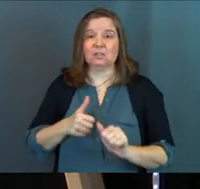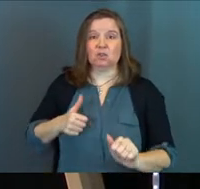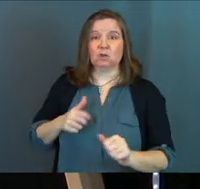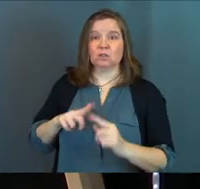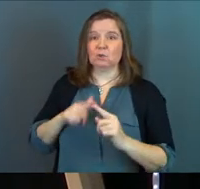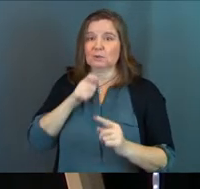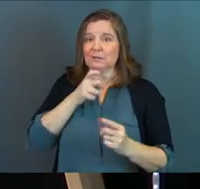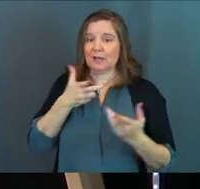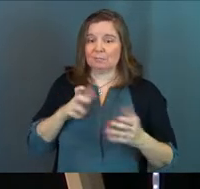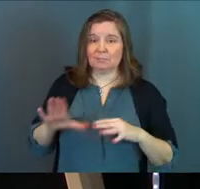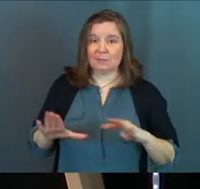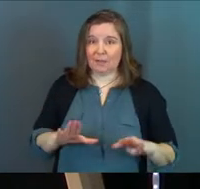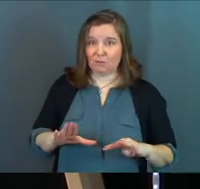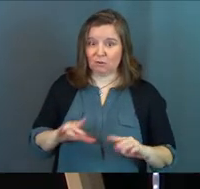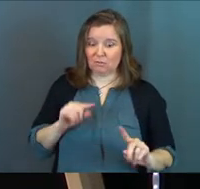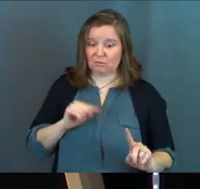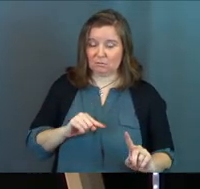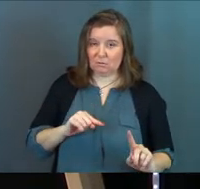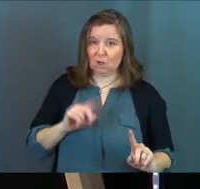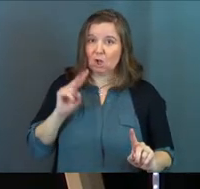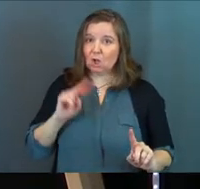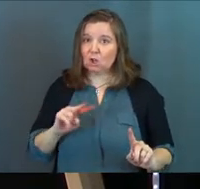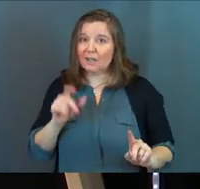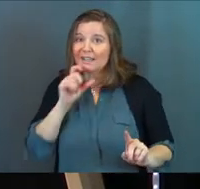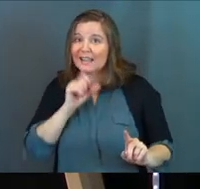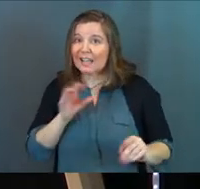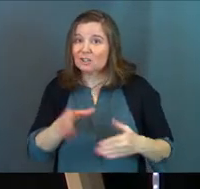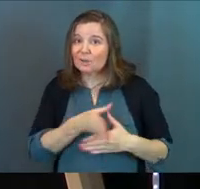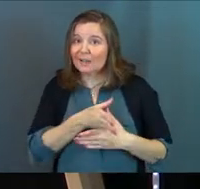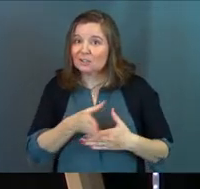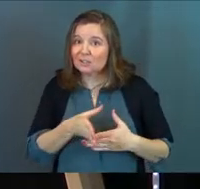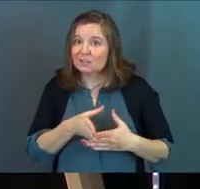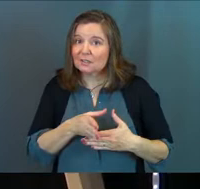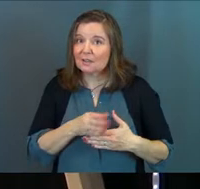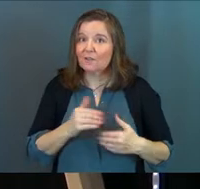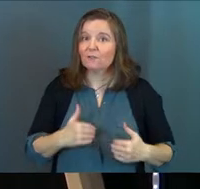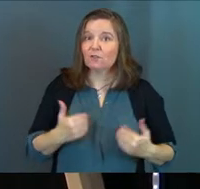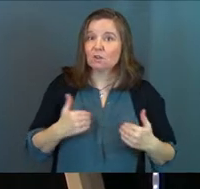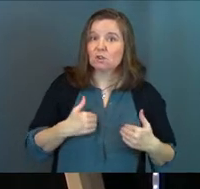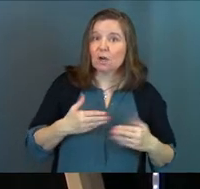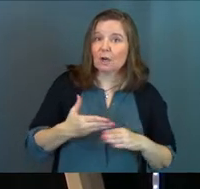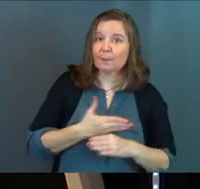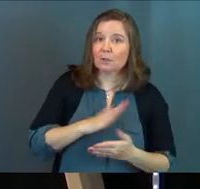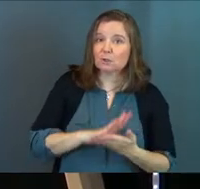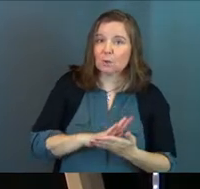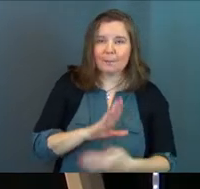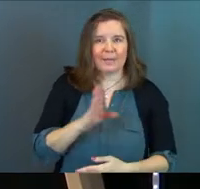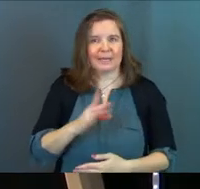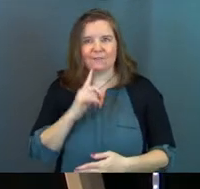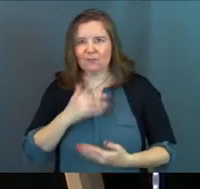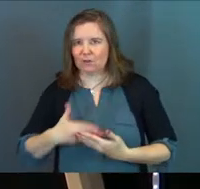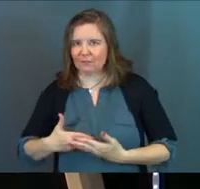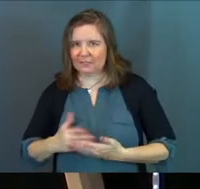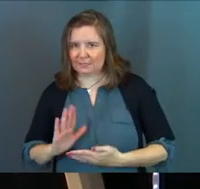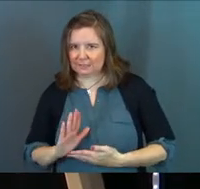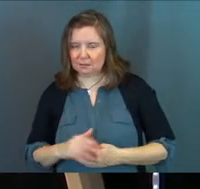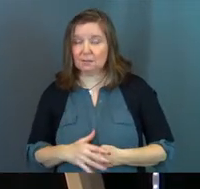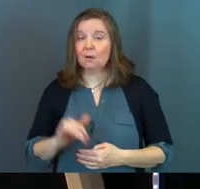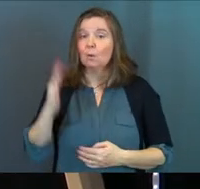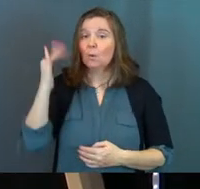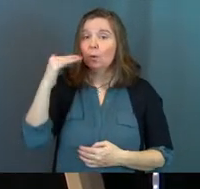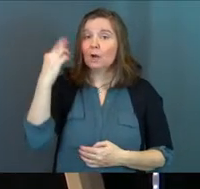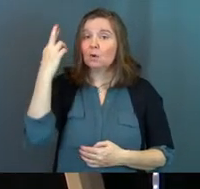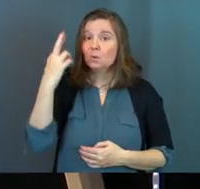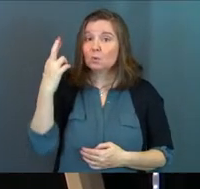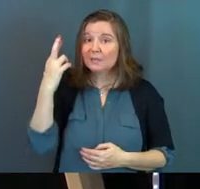to undesirable behavior. Look at the age ranges here. For younger preschoolers, but never for infants. That's